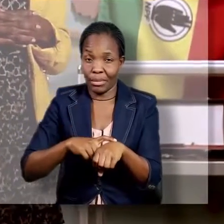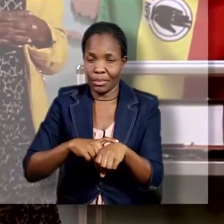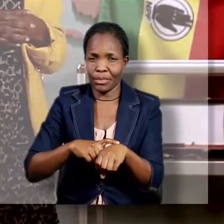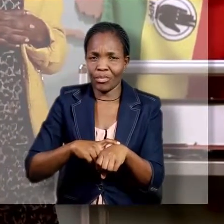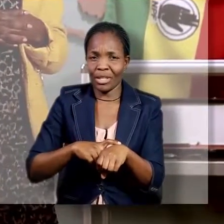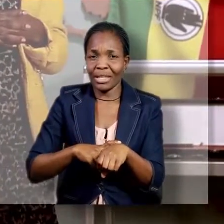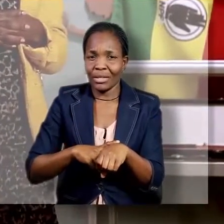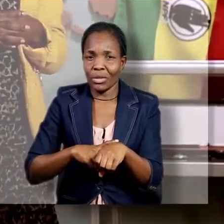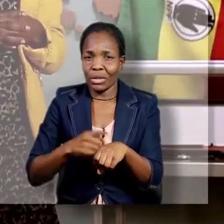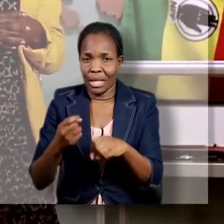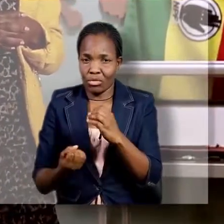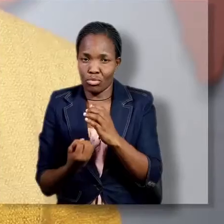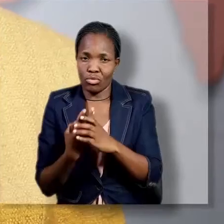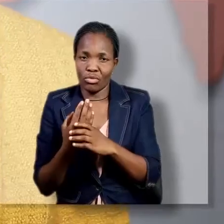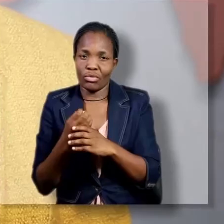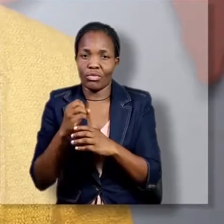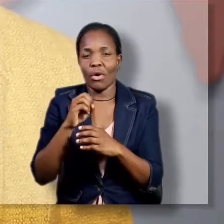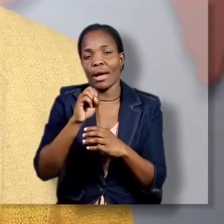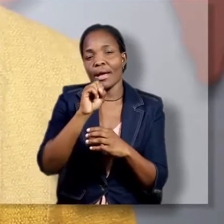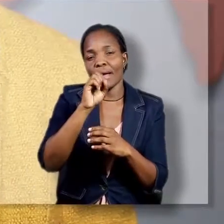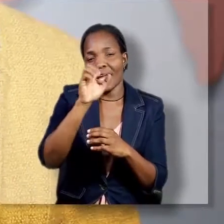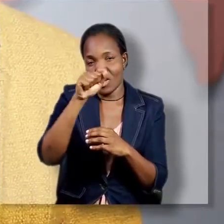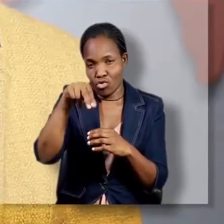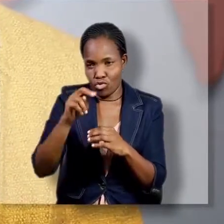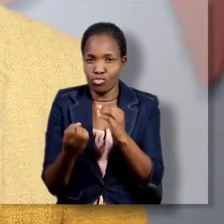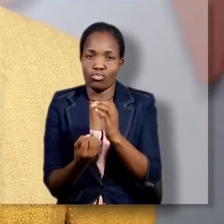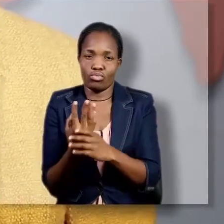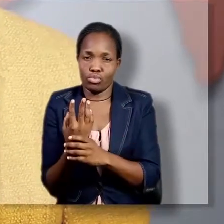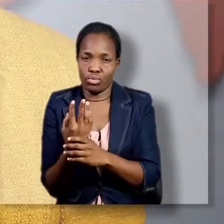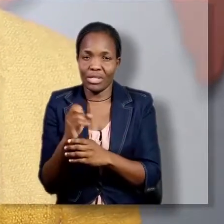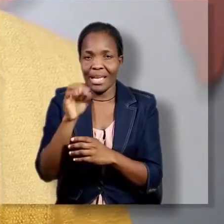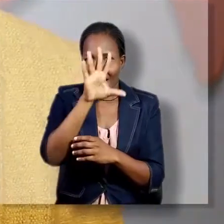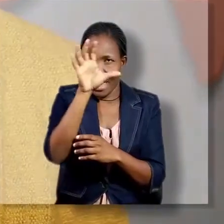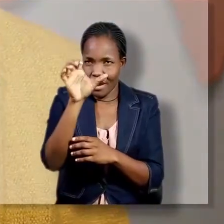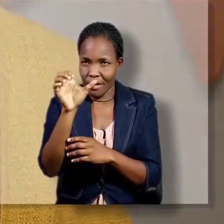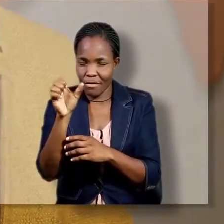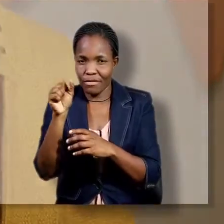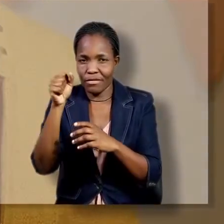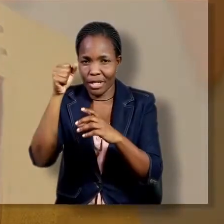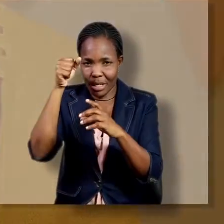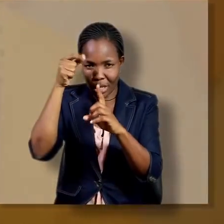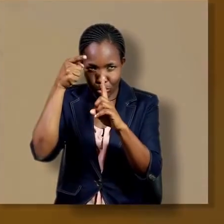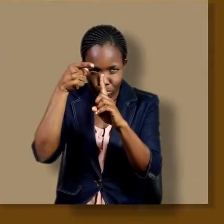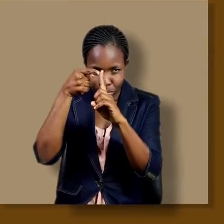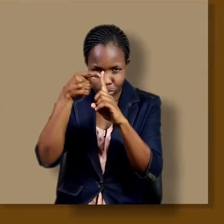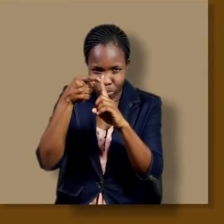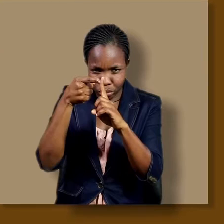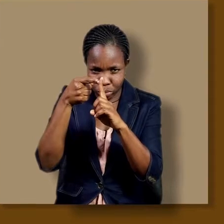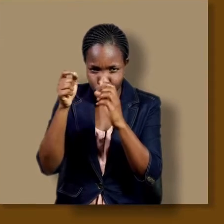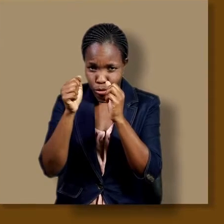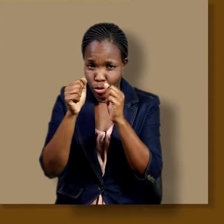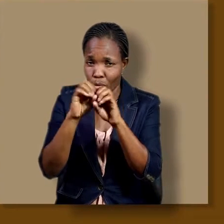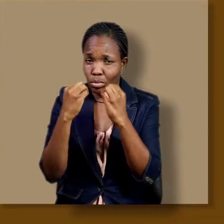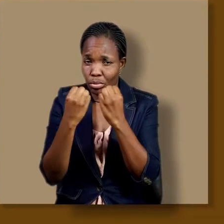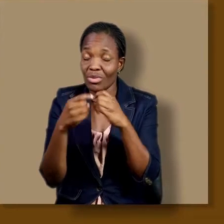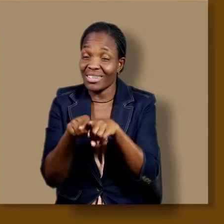African Union, AU. In general, the African Union objectives were the same as those of its predecessor